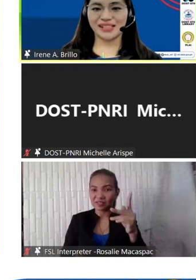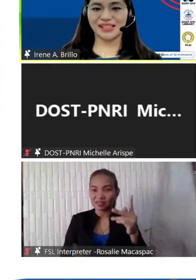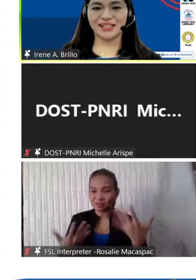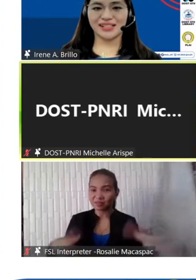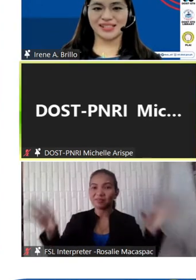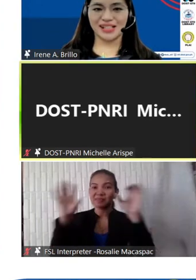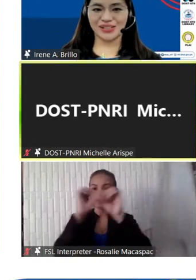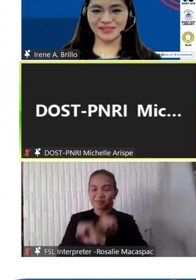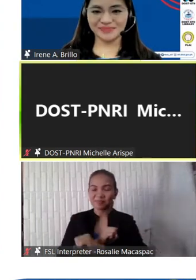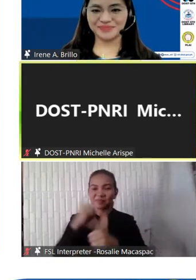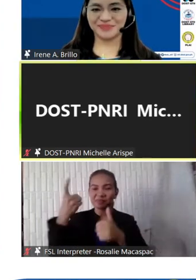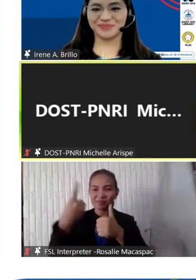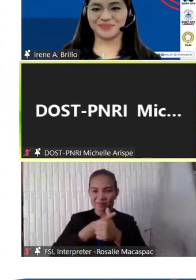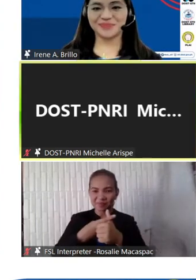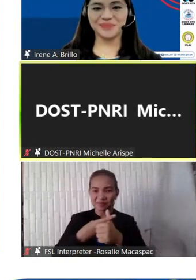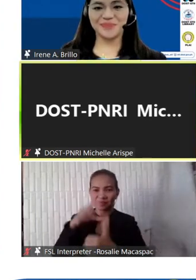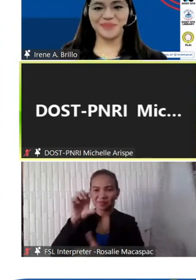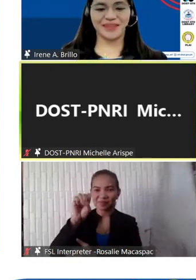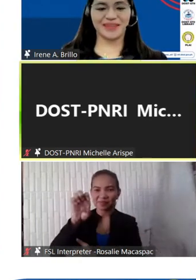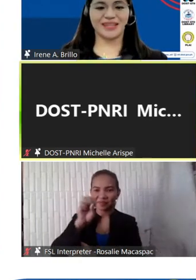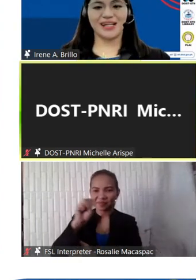our first session.